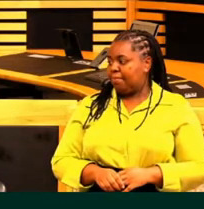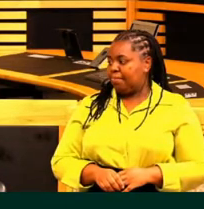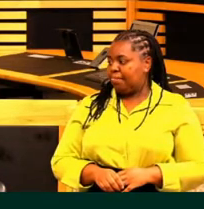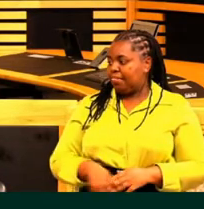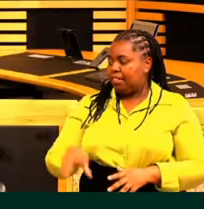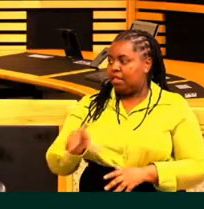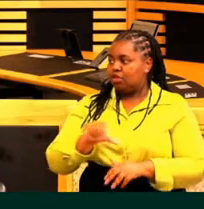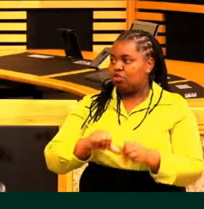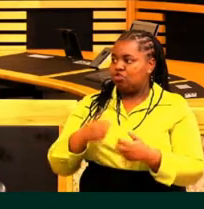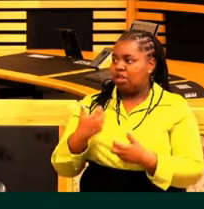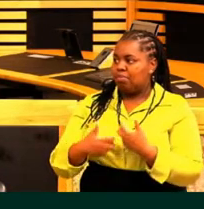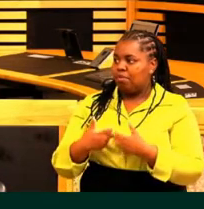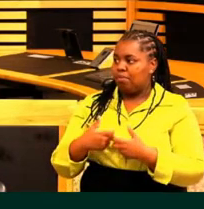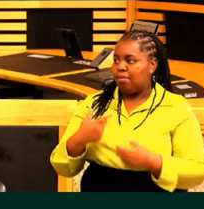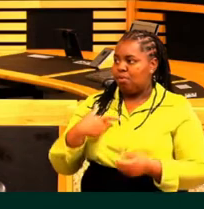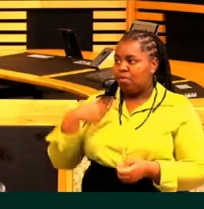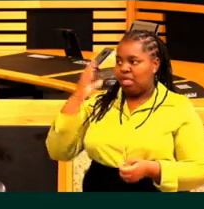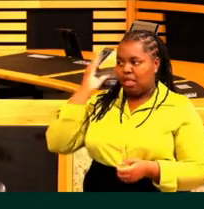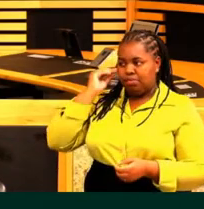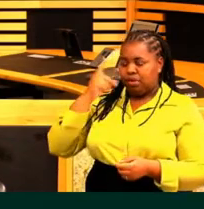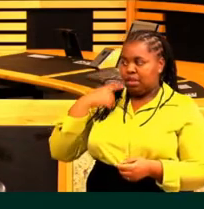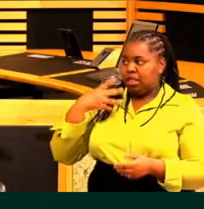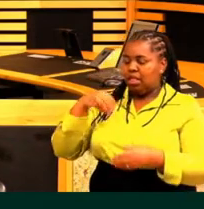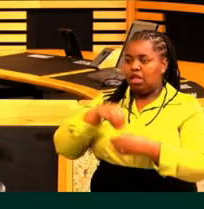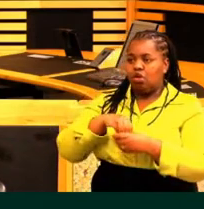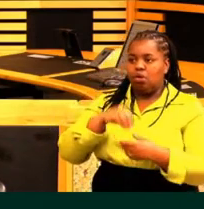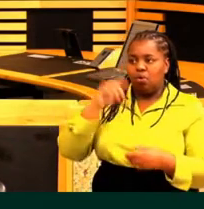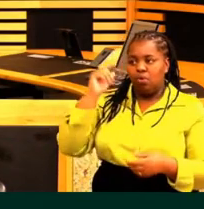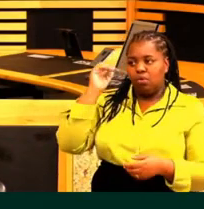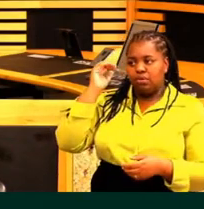social problems facing the youth include men